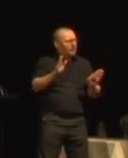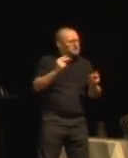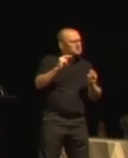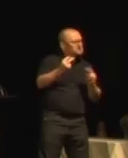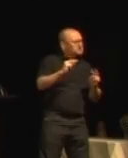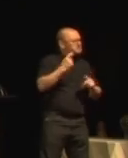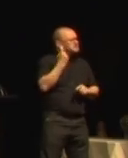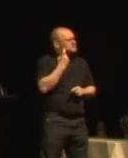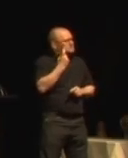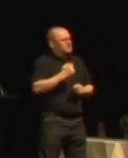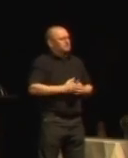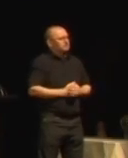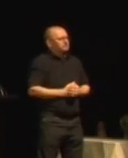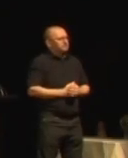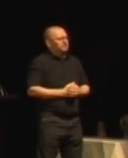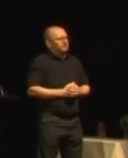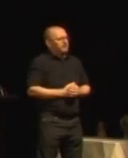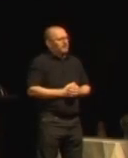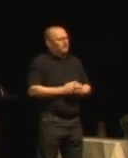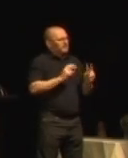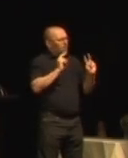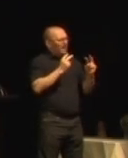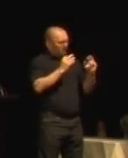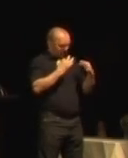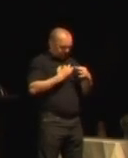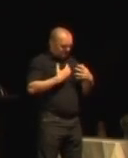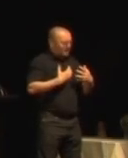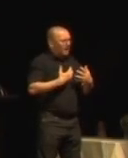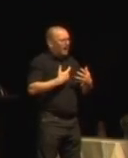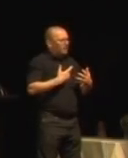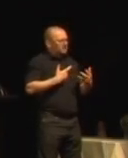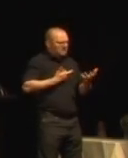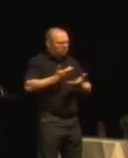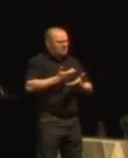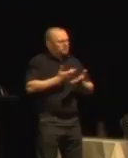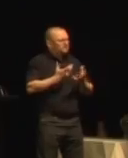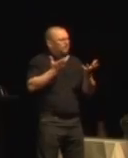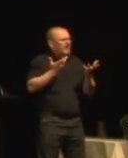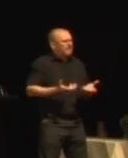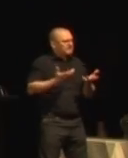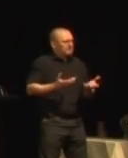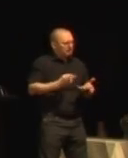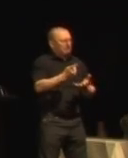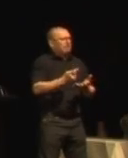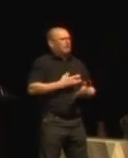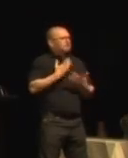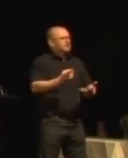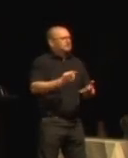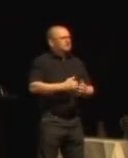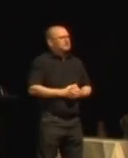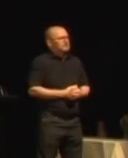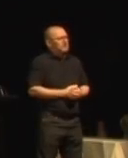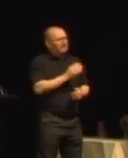and how intense interactions can be affecting people. Be direct, constructive, and positive.